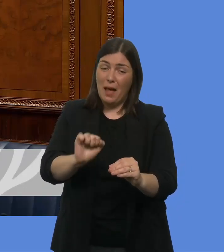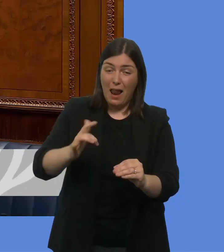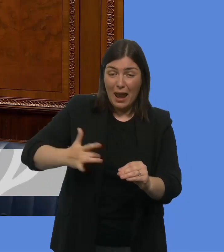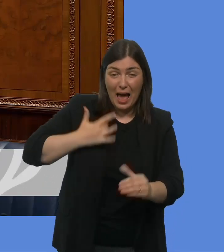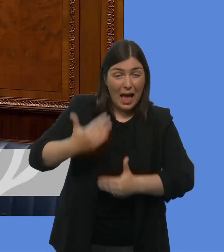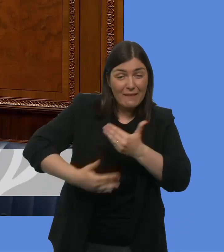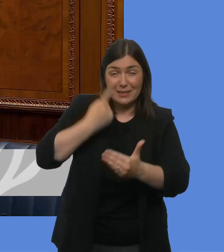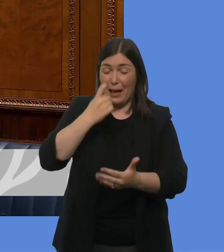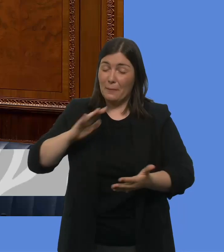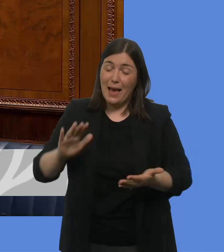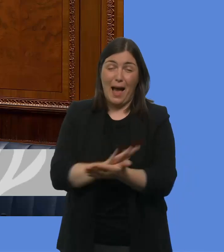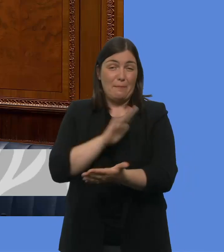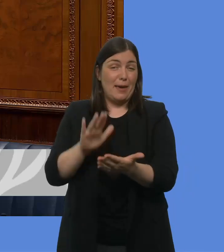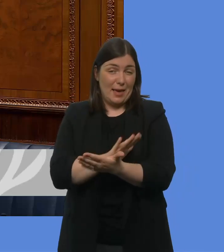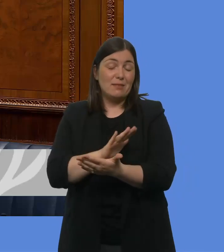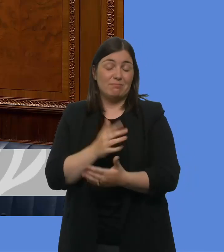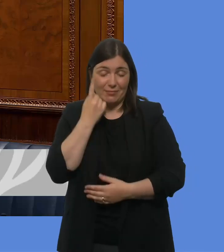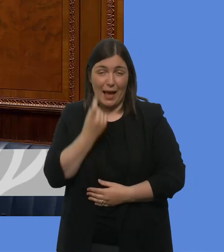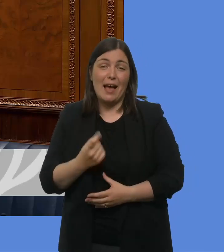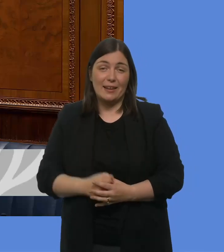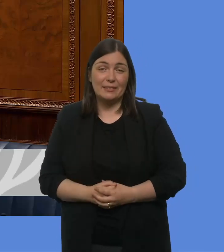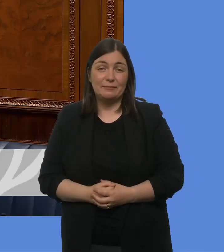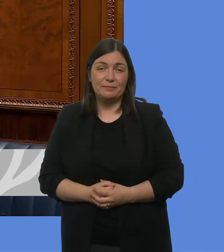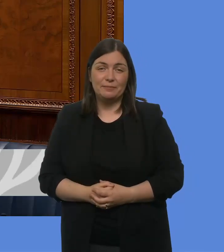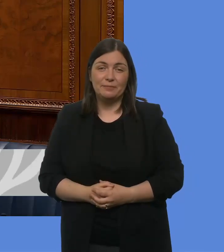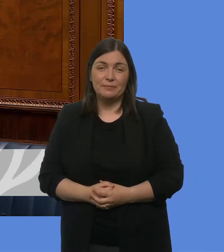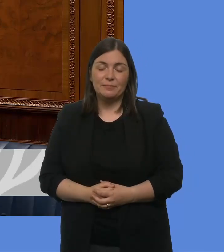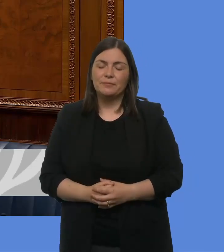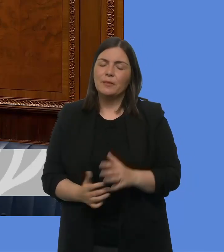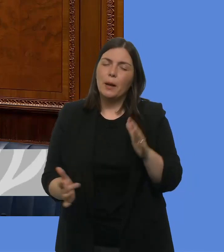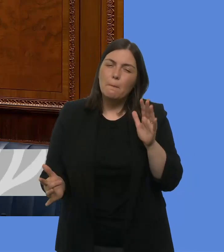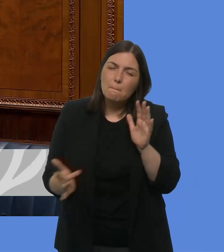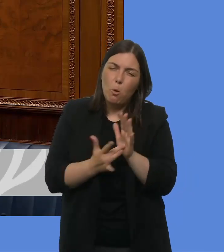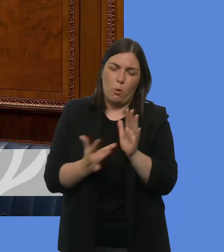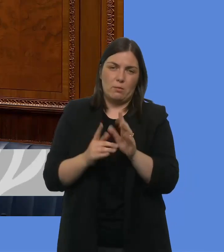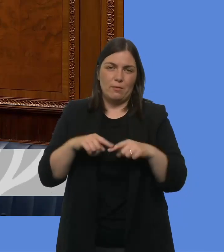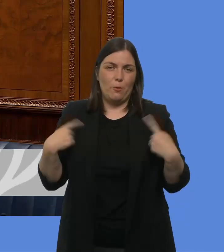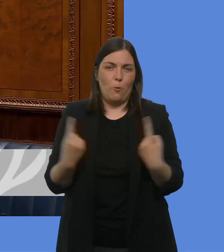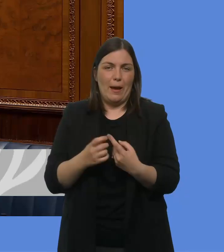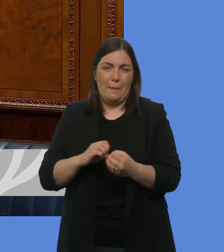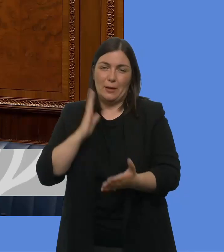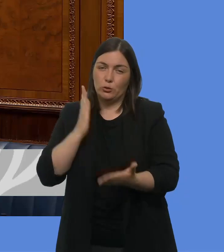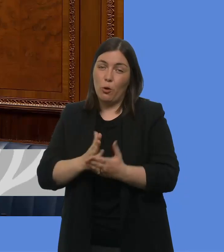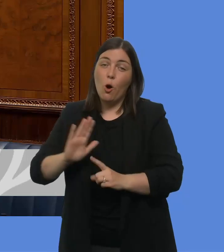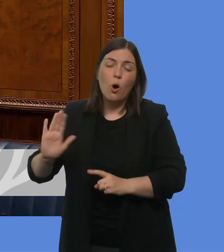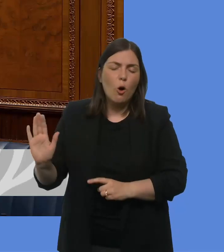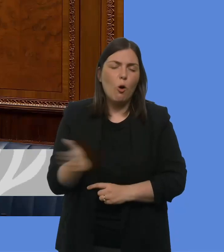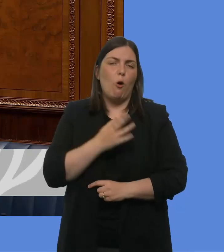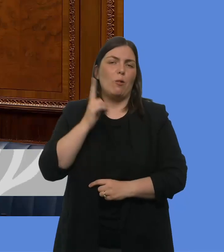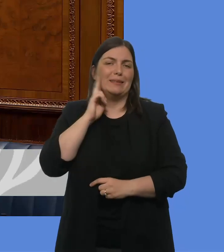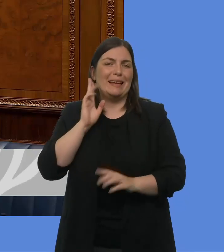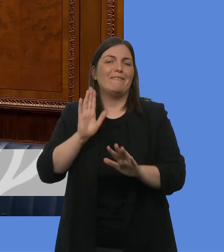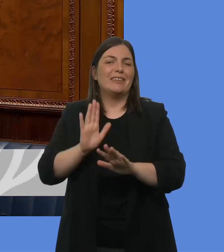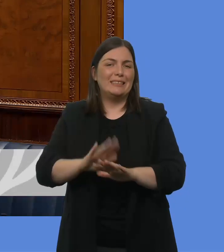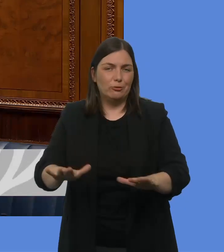happy lives. Therefore, it is of the utmost importance that we endeavour to ensure that all deaf children are provided